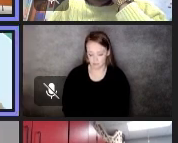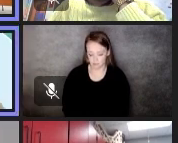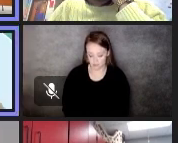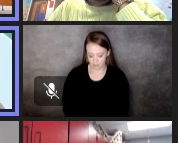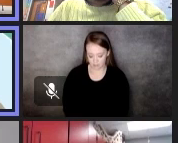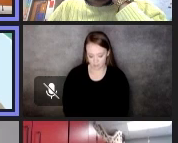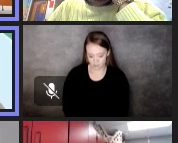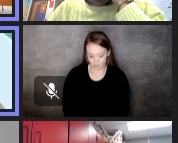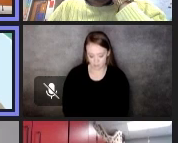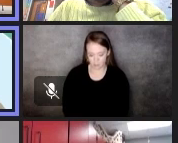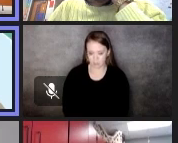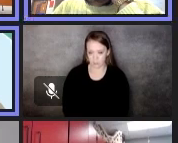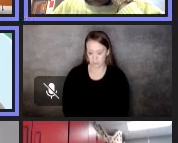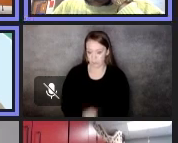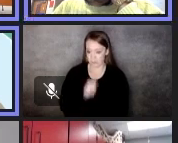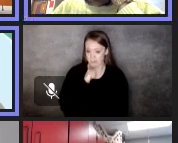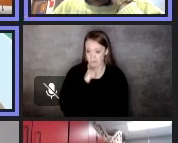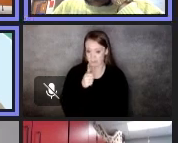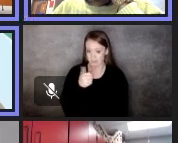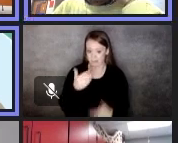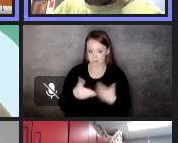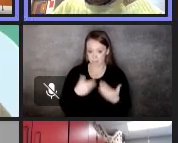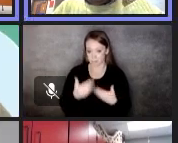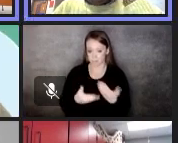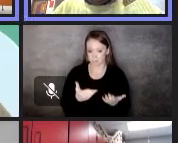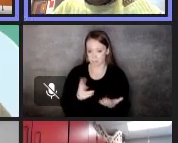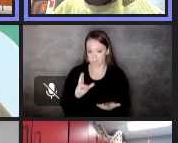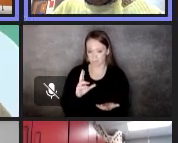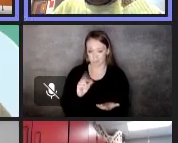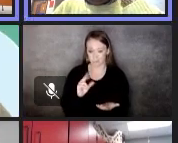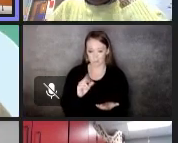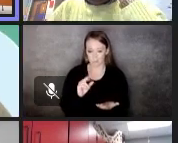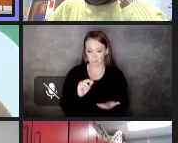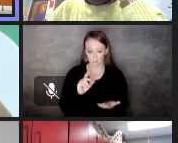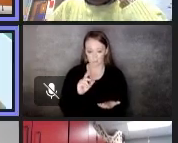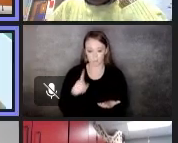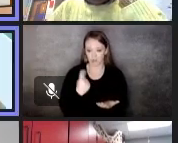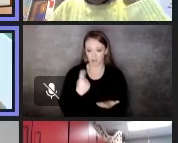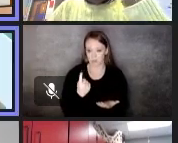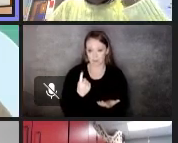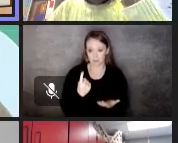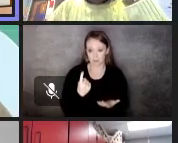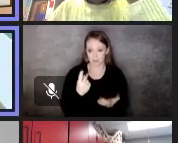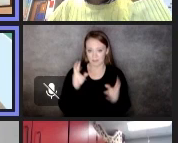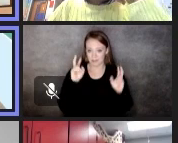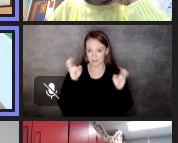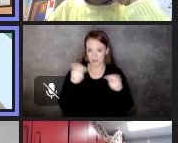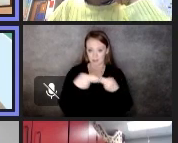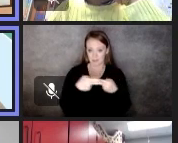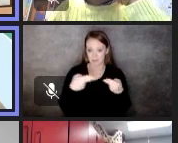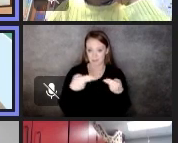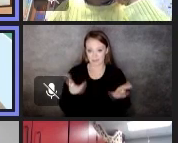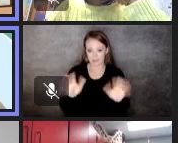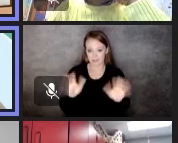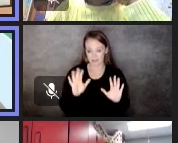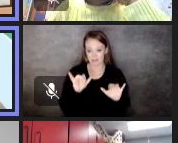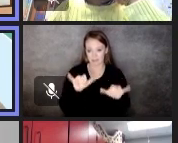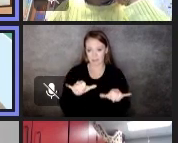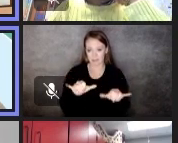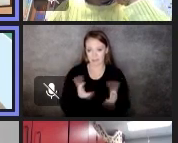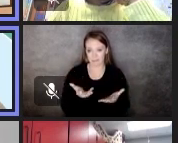So it's not advancing. You can't see It's it not. advance. No, You're it's seeing not the amazing. Teacher of the Year slide. All right. Jamal, do you have